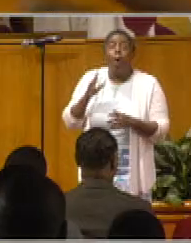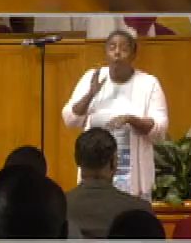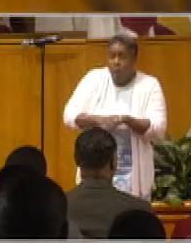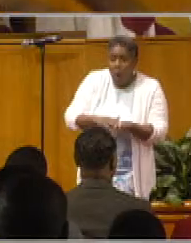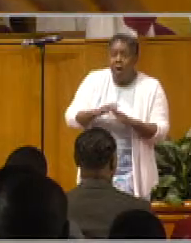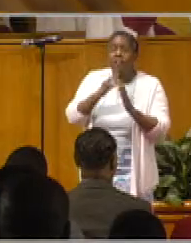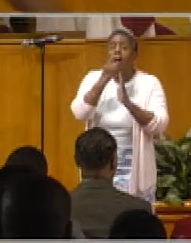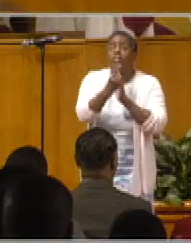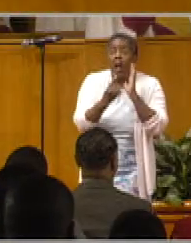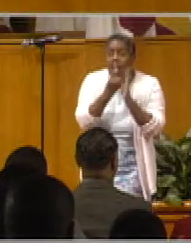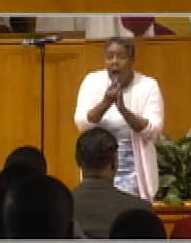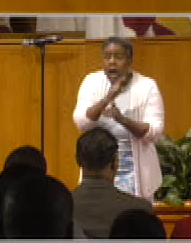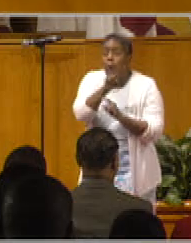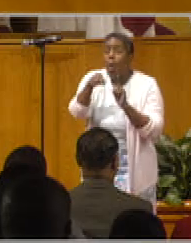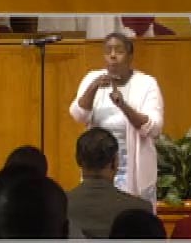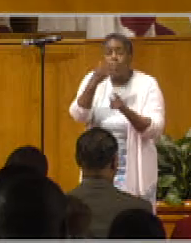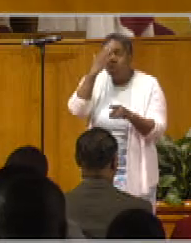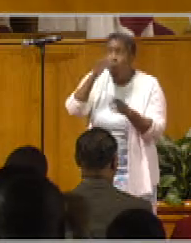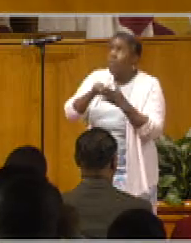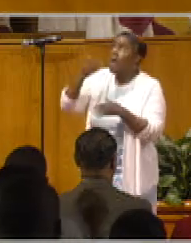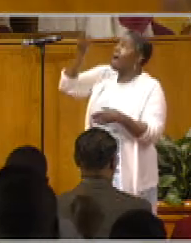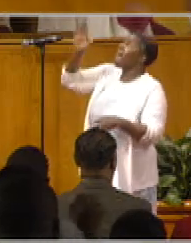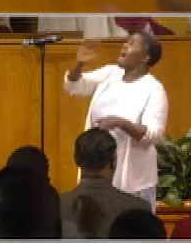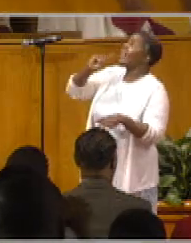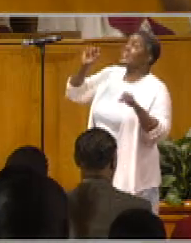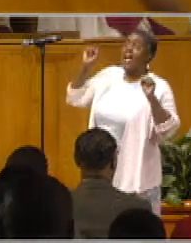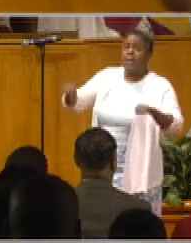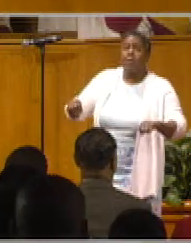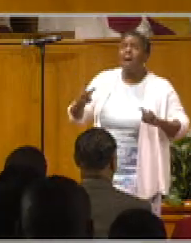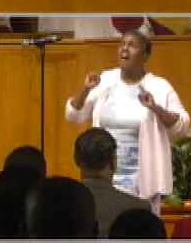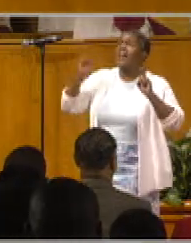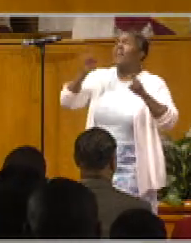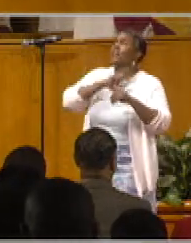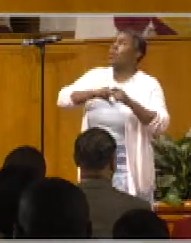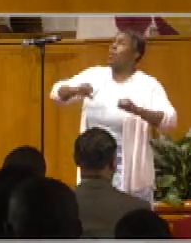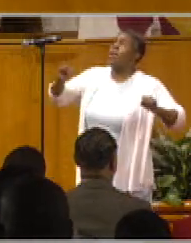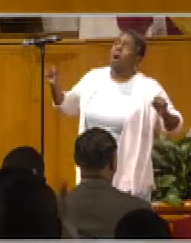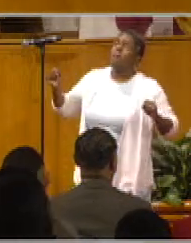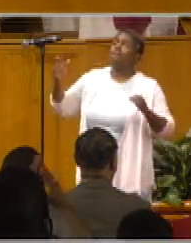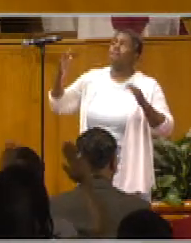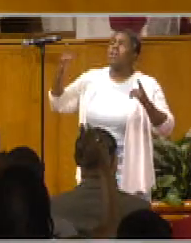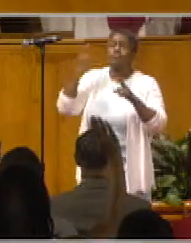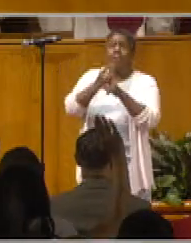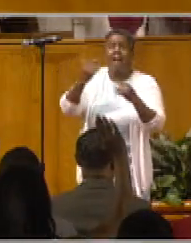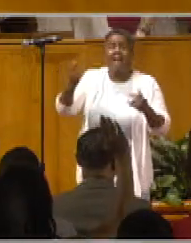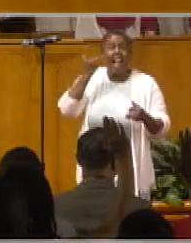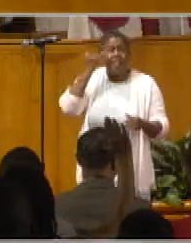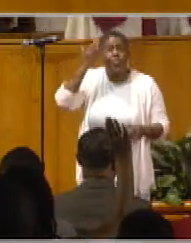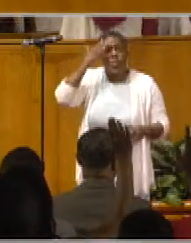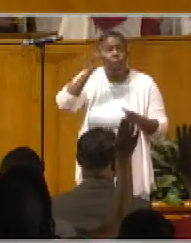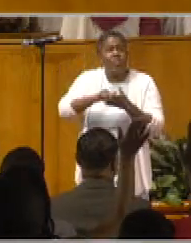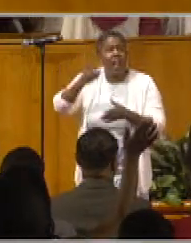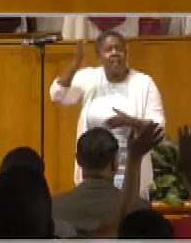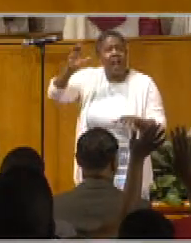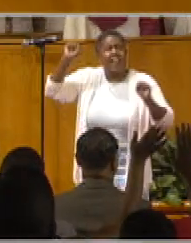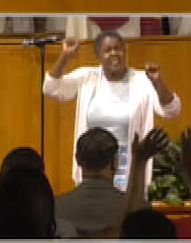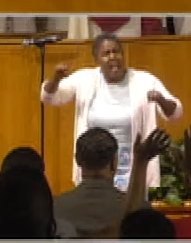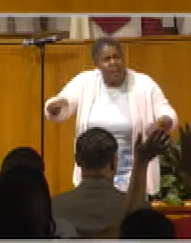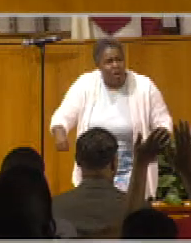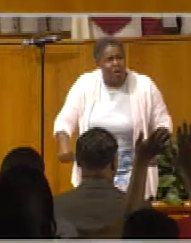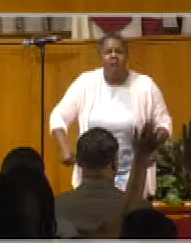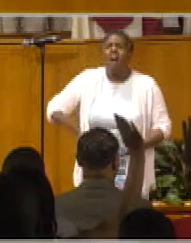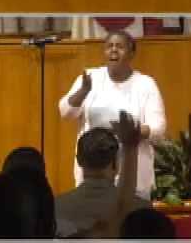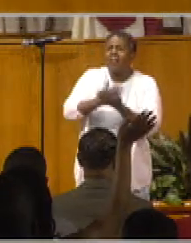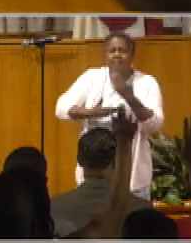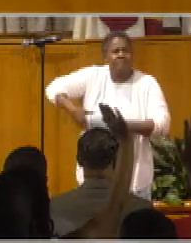clock. If you know he's able, give him a praise right here. If you know he's done it, wave a